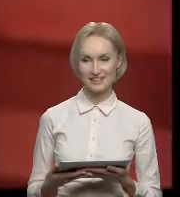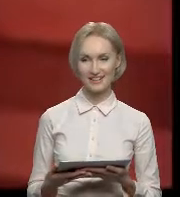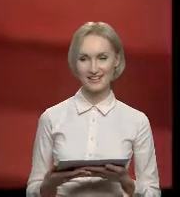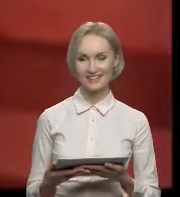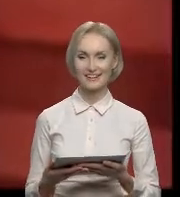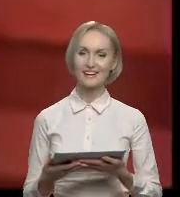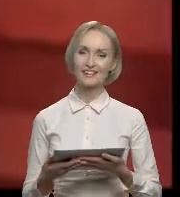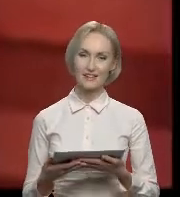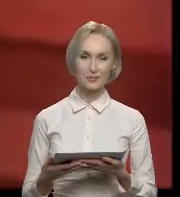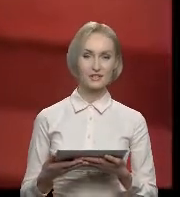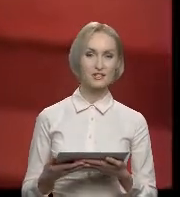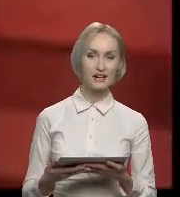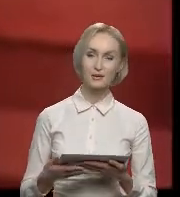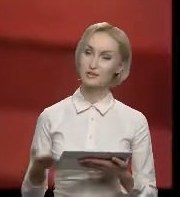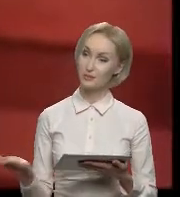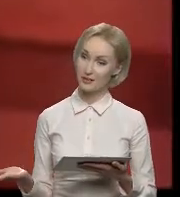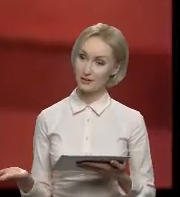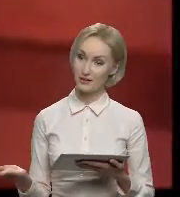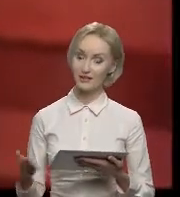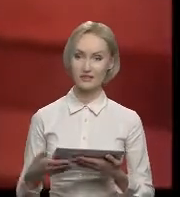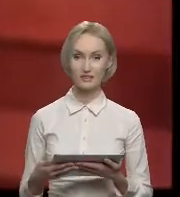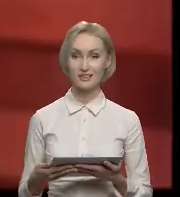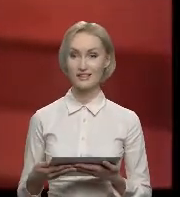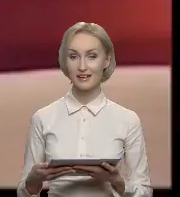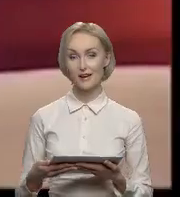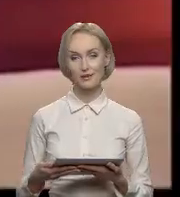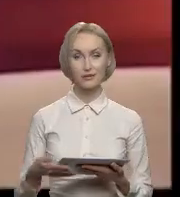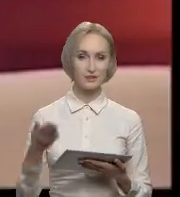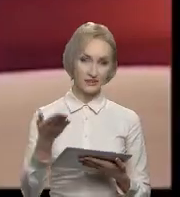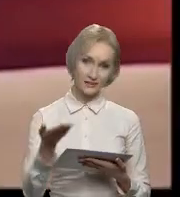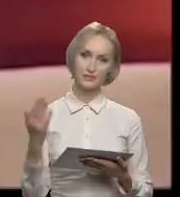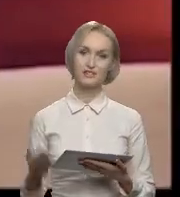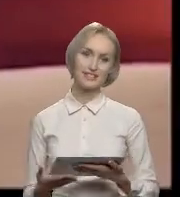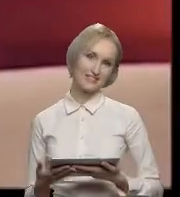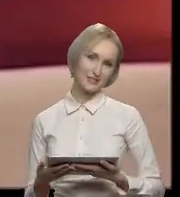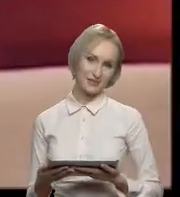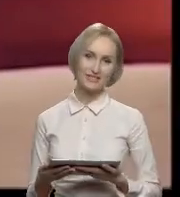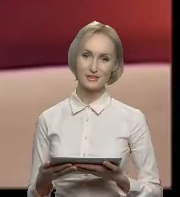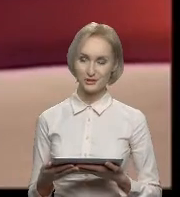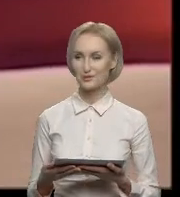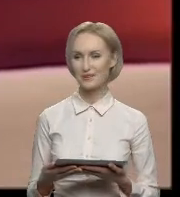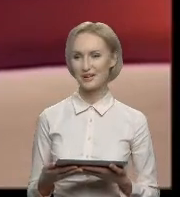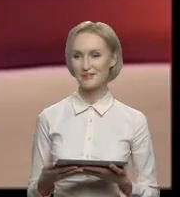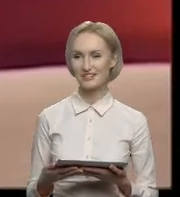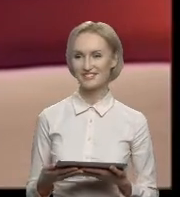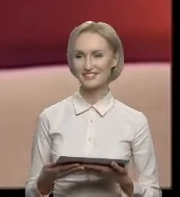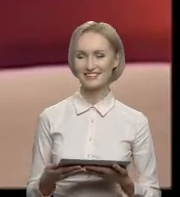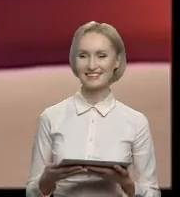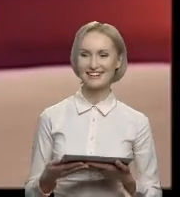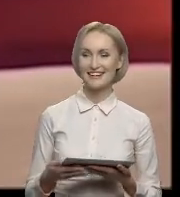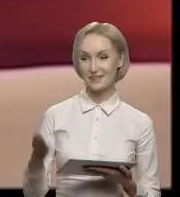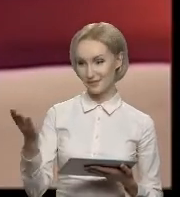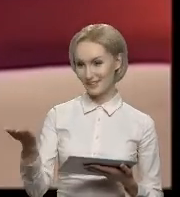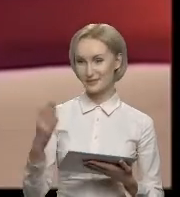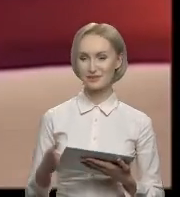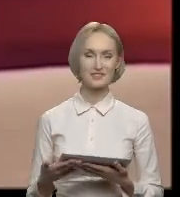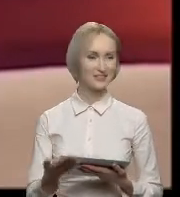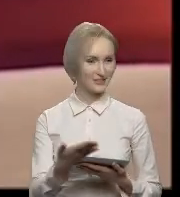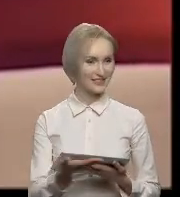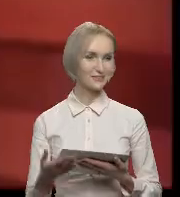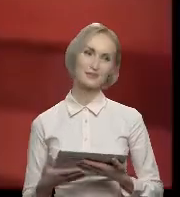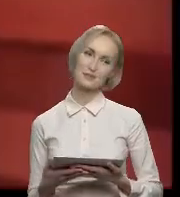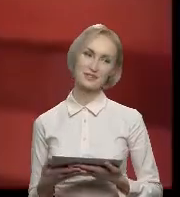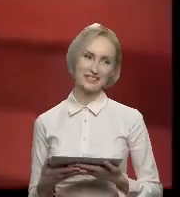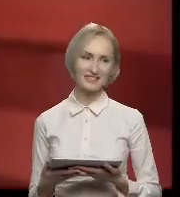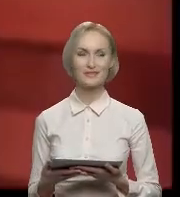he is the baby daddy. I know he's going to prove he's the daddy. 100%. I am 2,000% sure he's going to prove he's the daddy today.